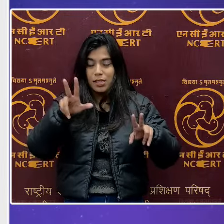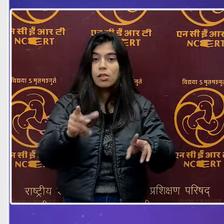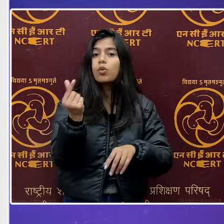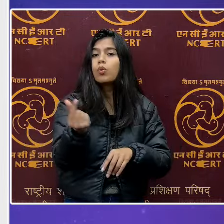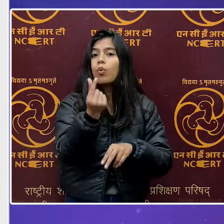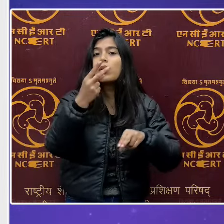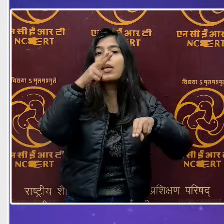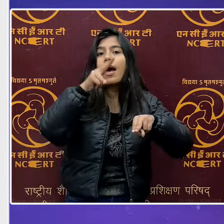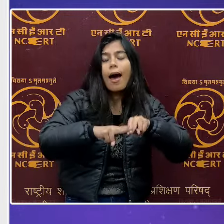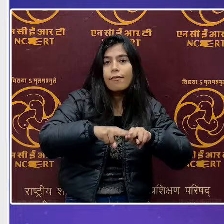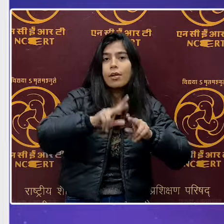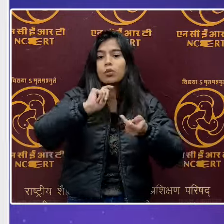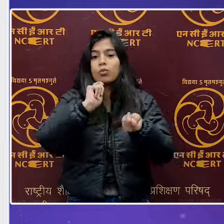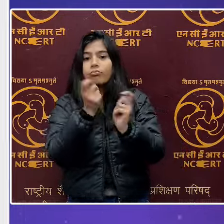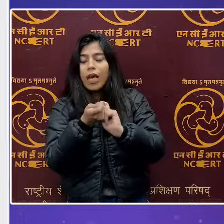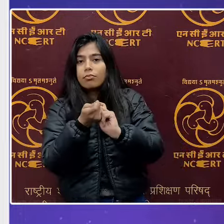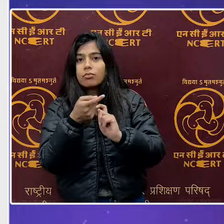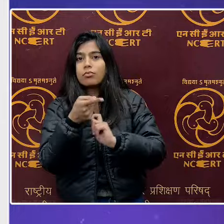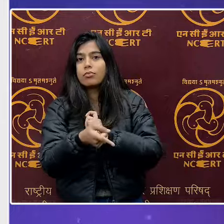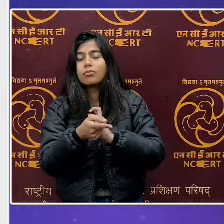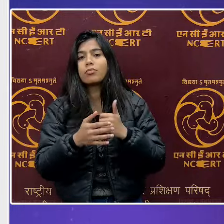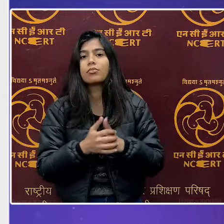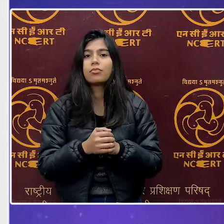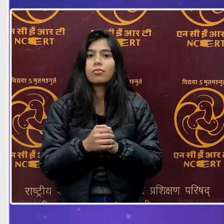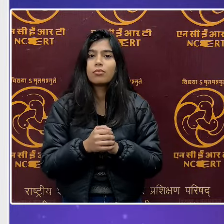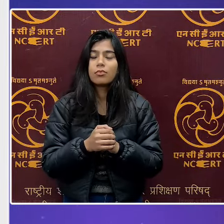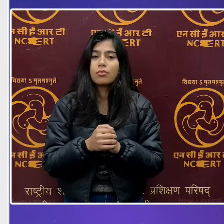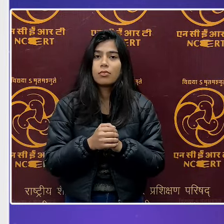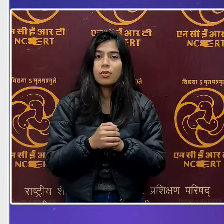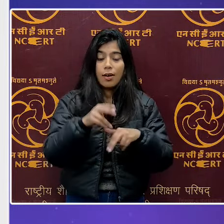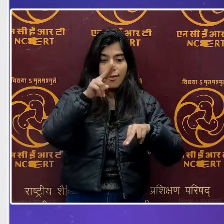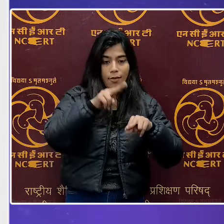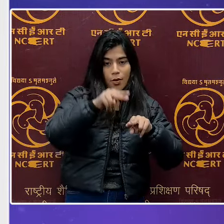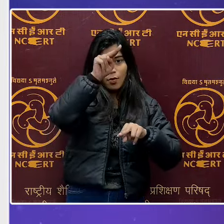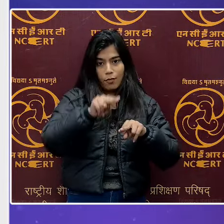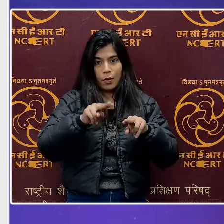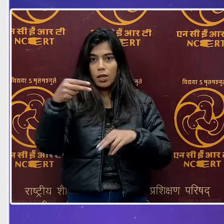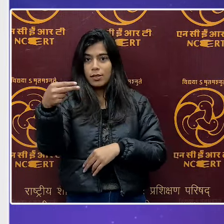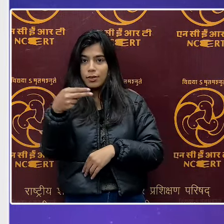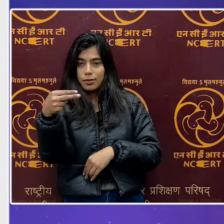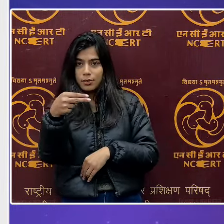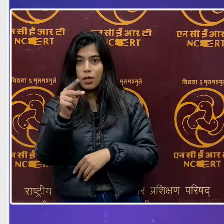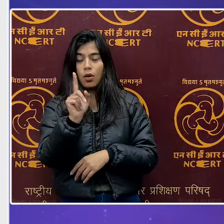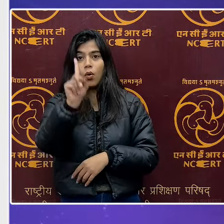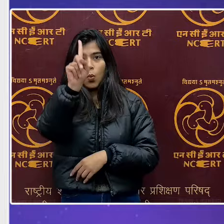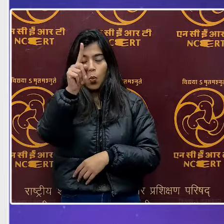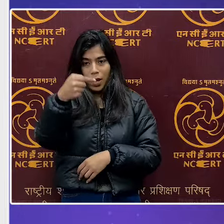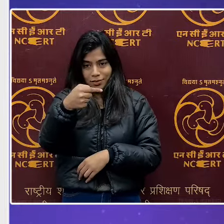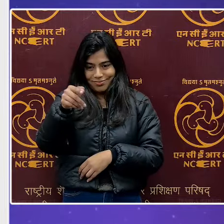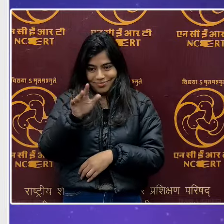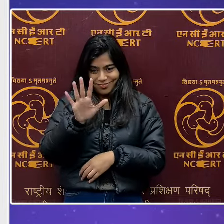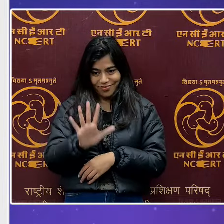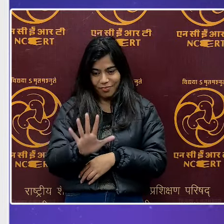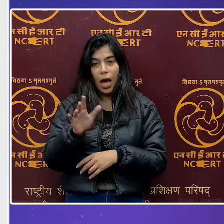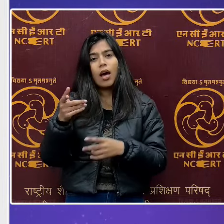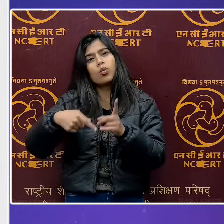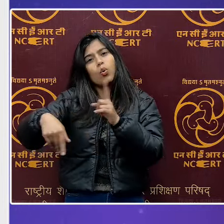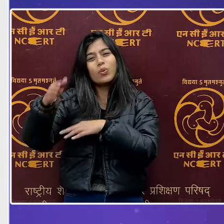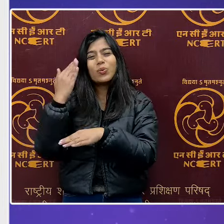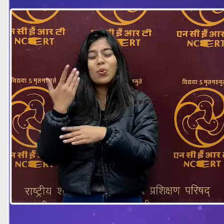be exchanged. The formula for frequency then becomes frequency is equal to 1 upon time